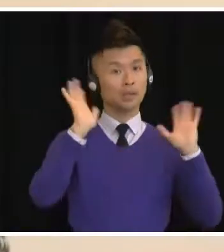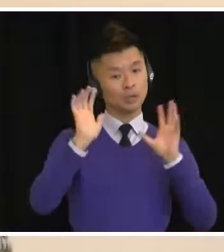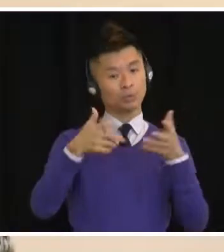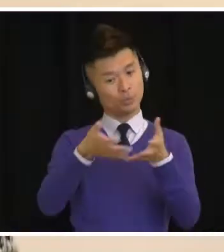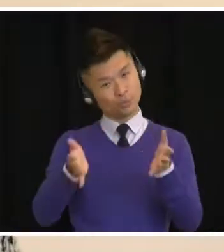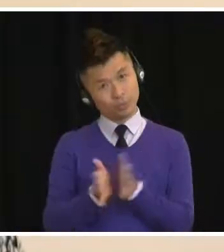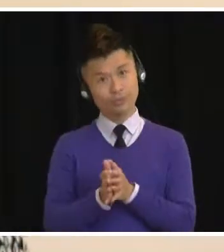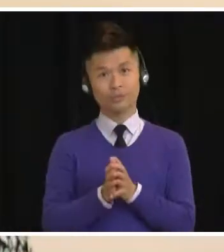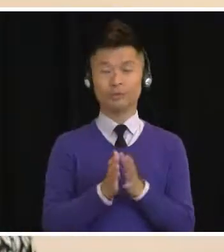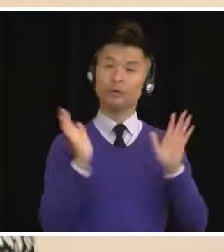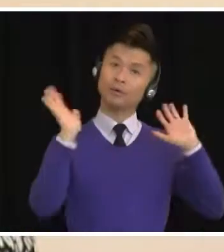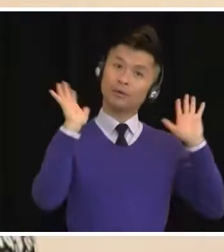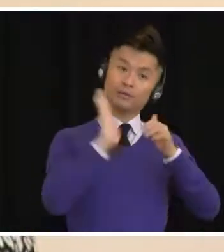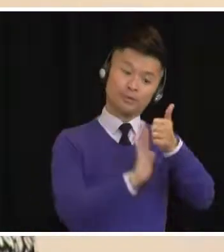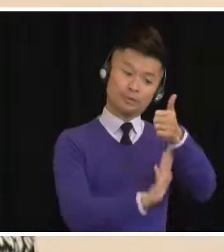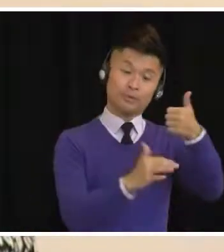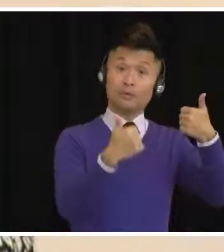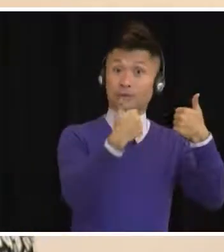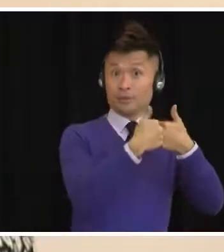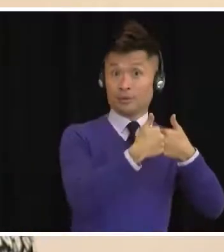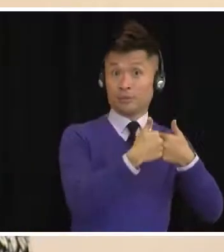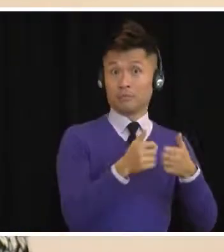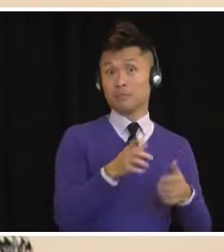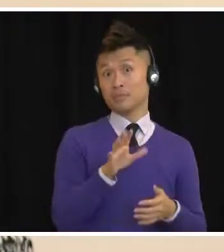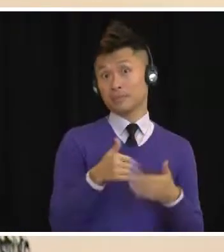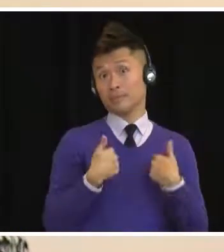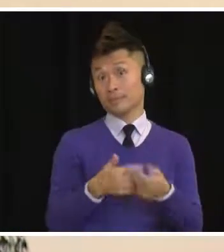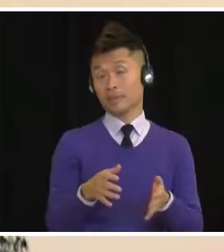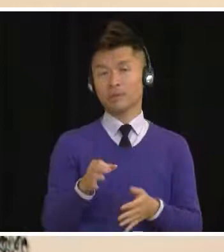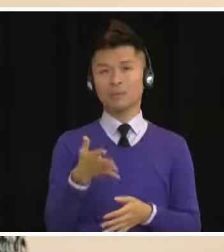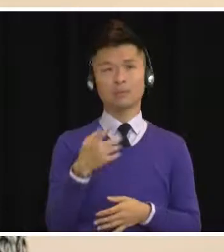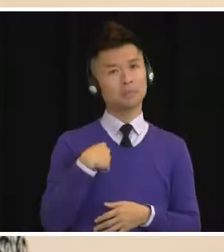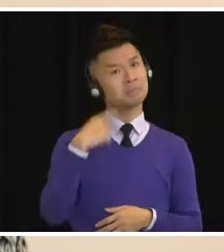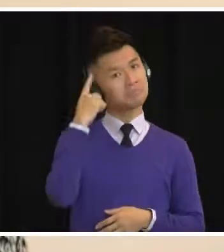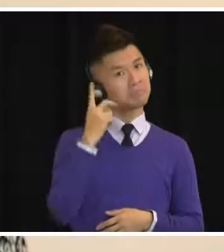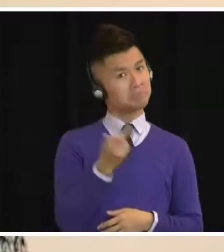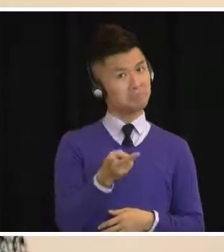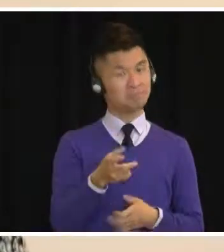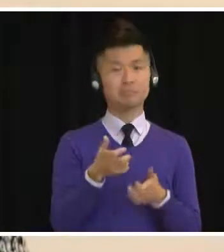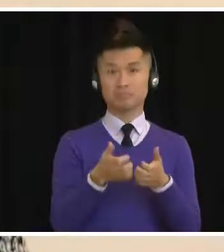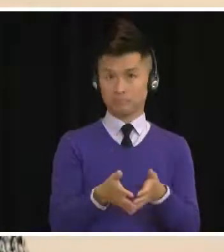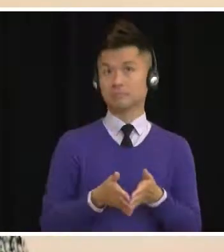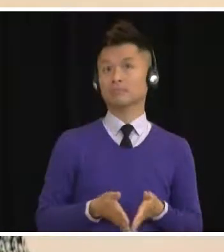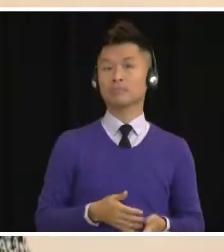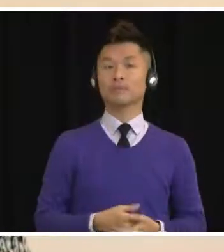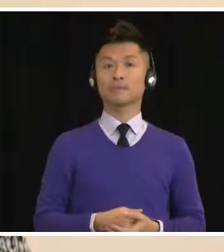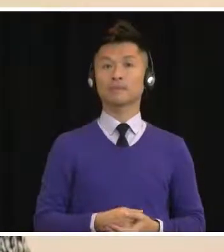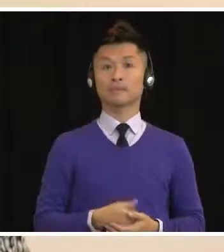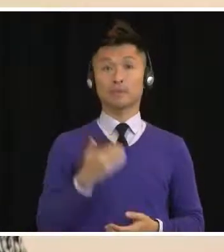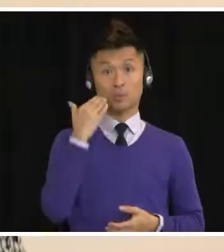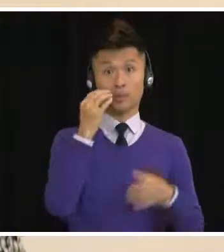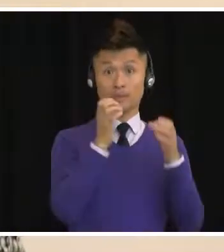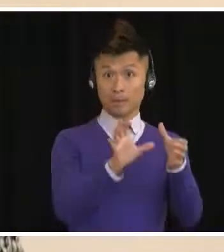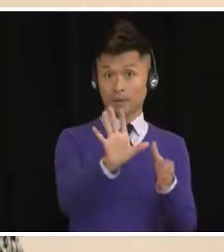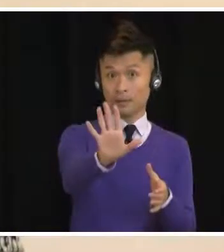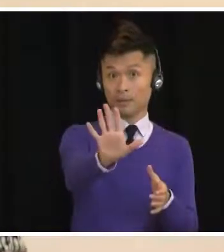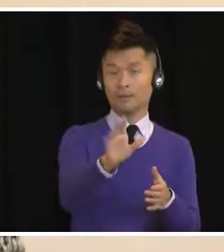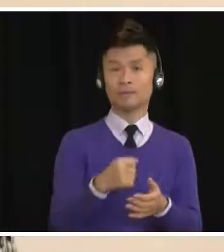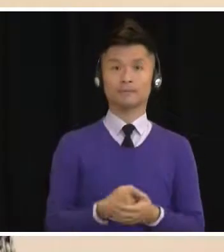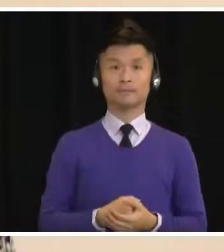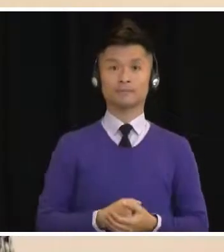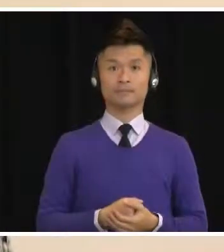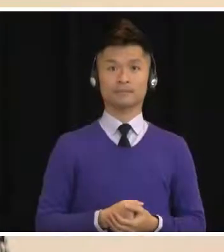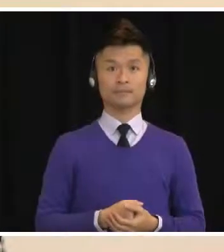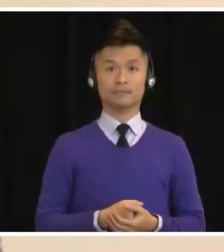mechanism that we think is needed to ensure there is good cooperation for children across all